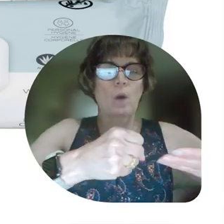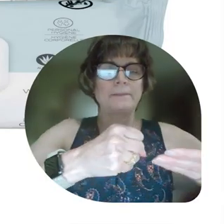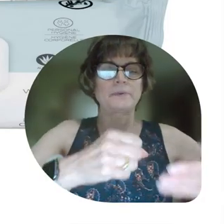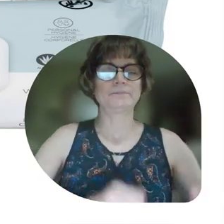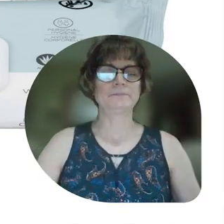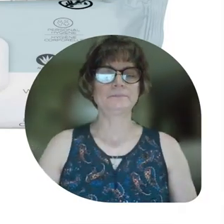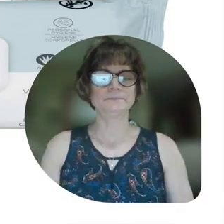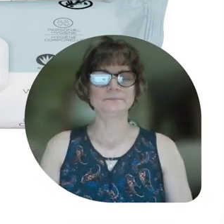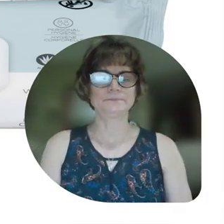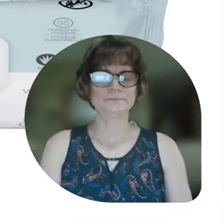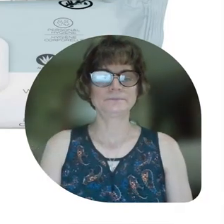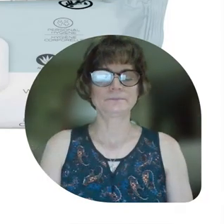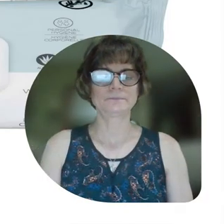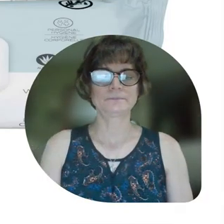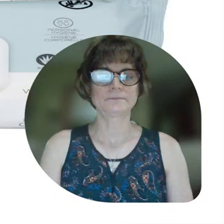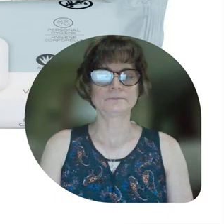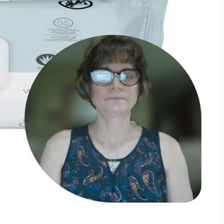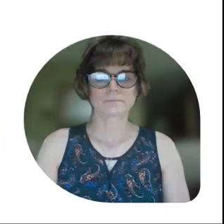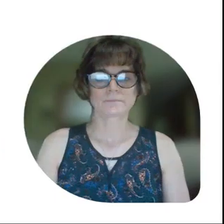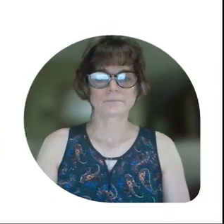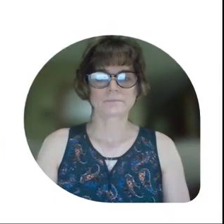Wet wipe.